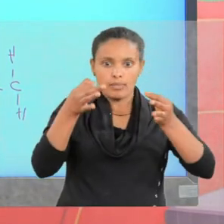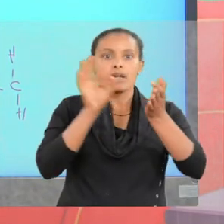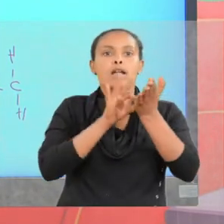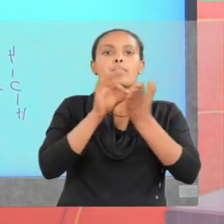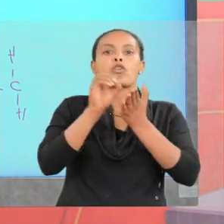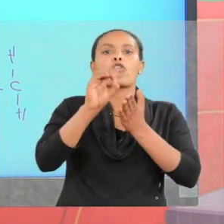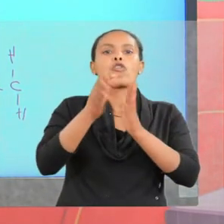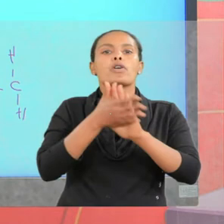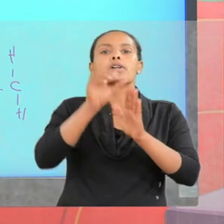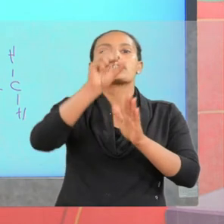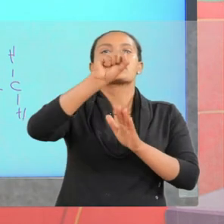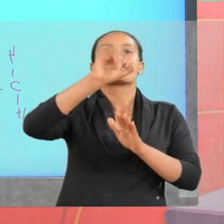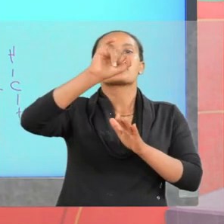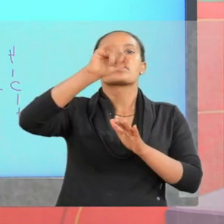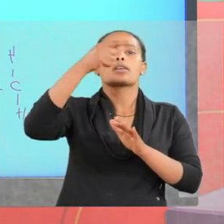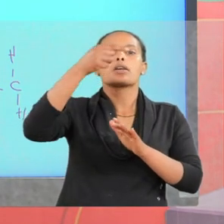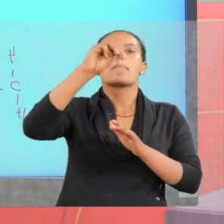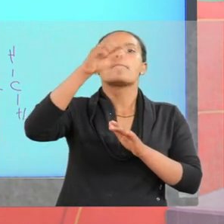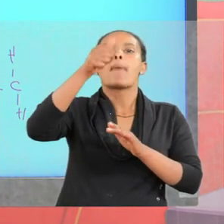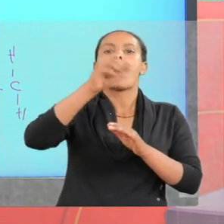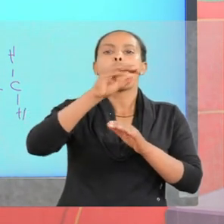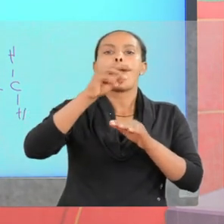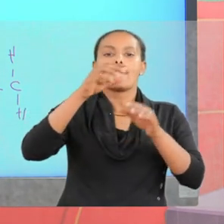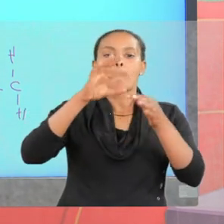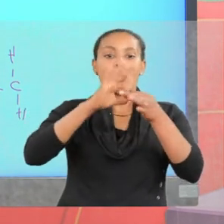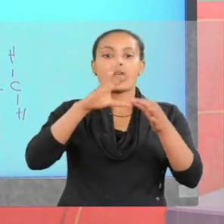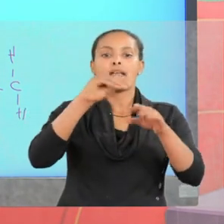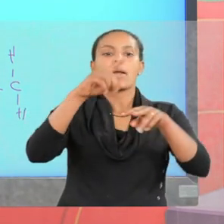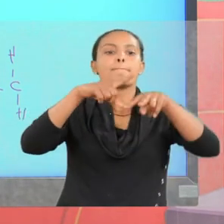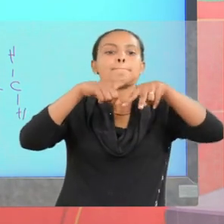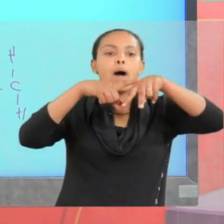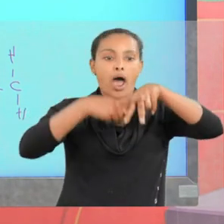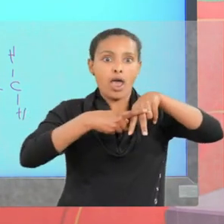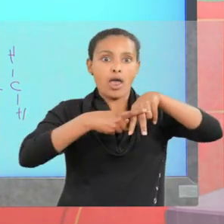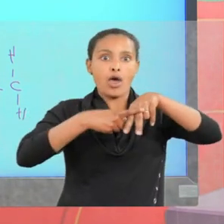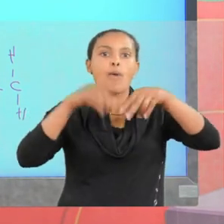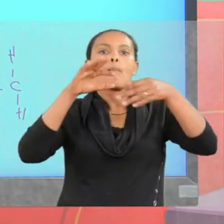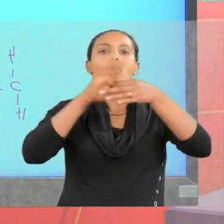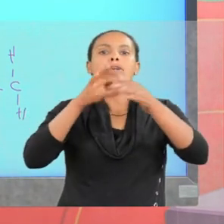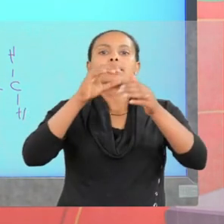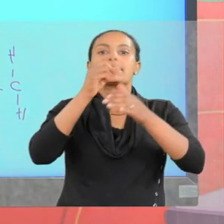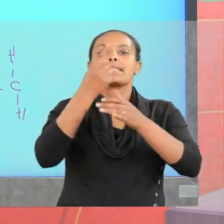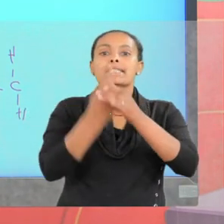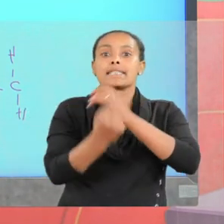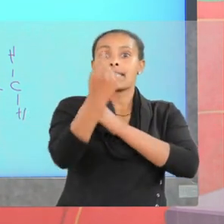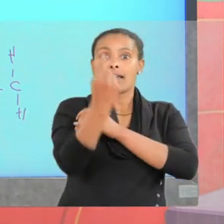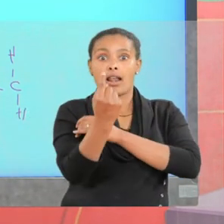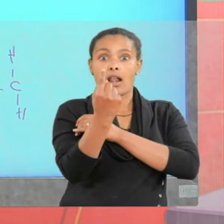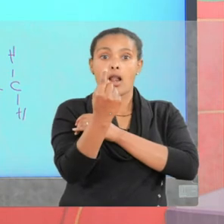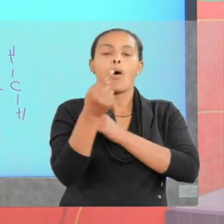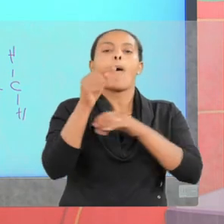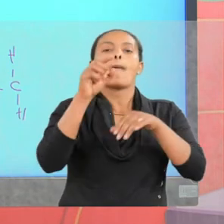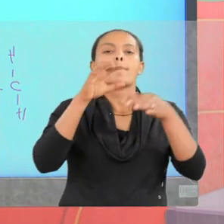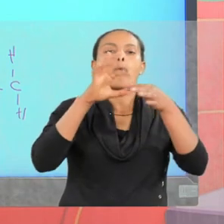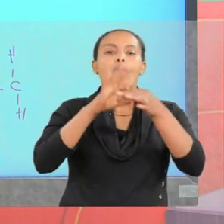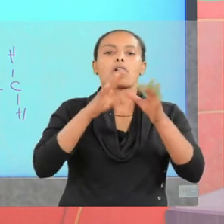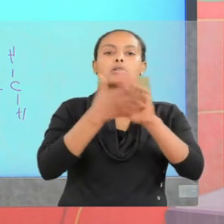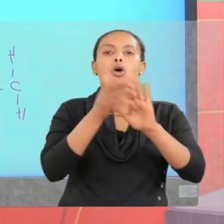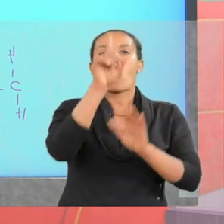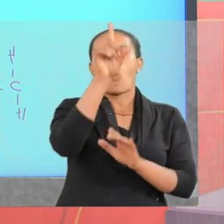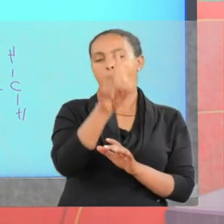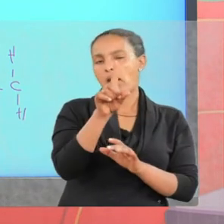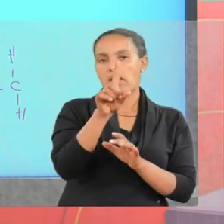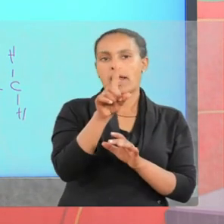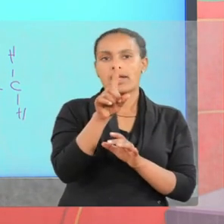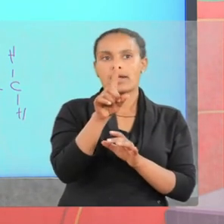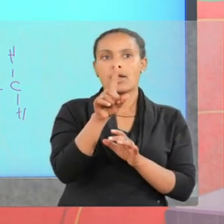of sigma bonds and pi bonds. Single bond has one sigma bond. Therefore, the number of sigma bonds